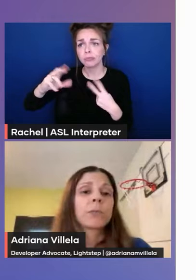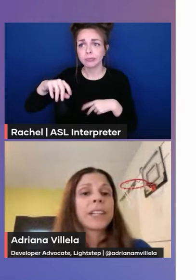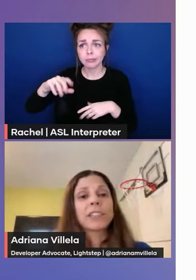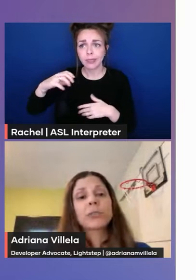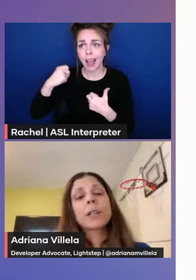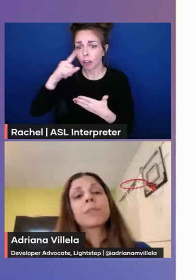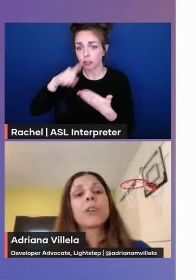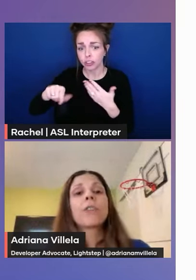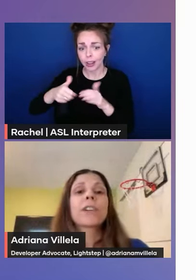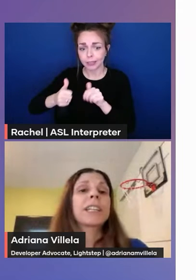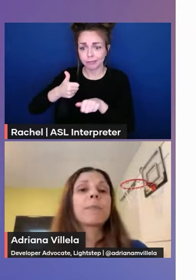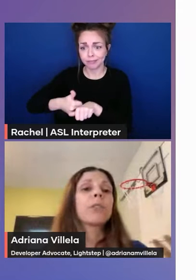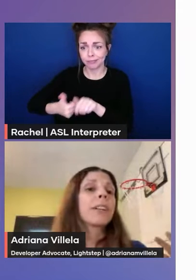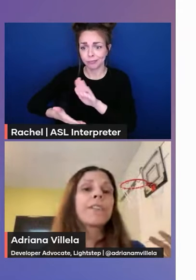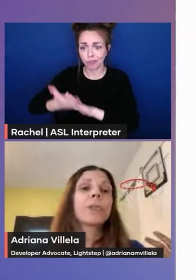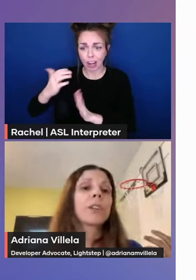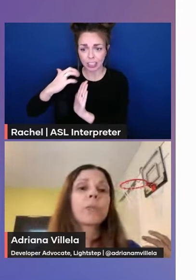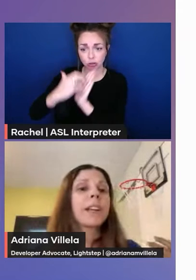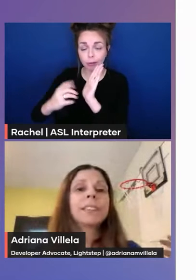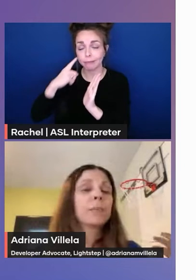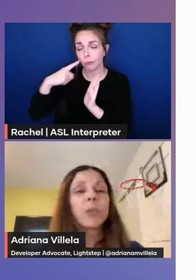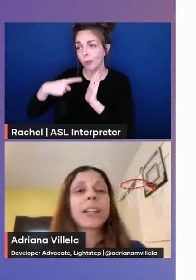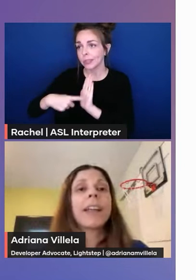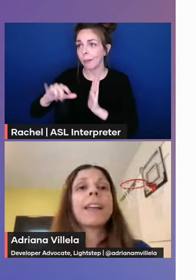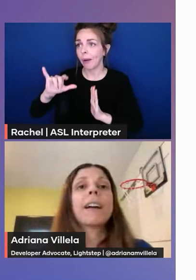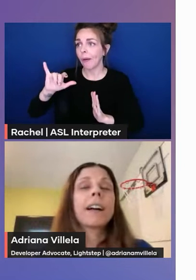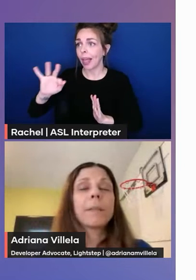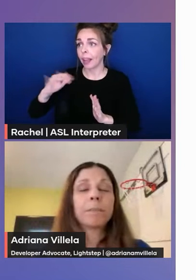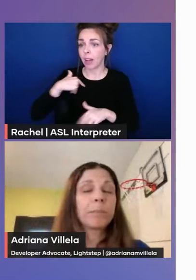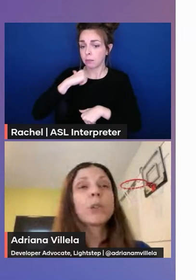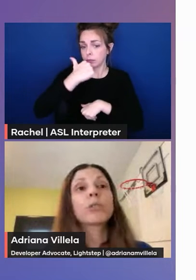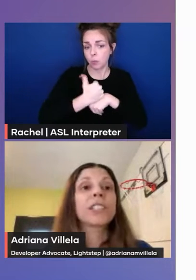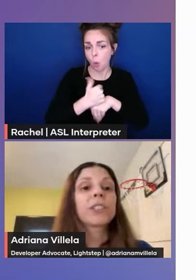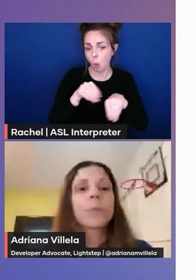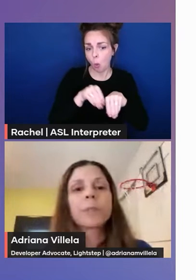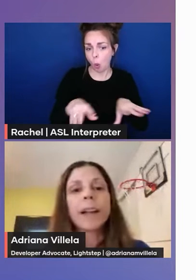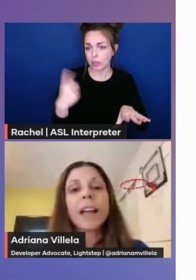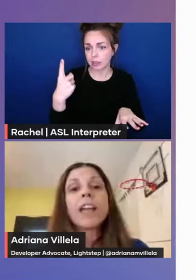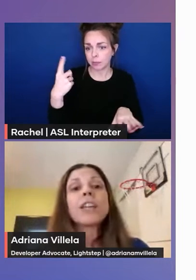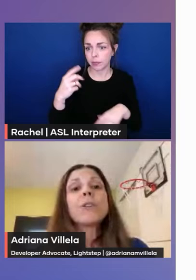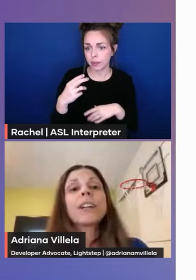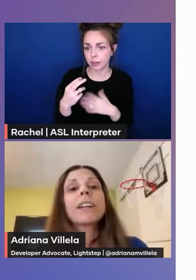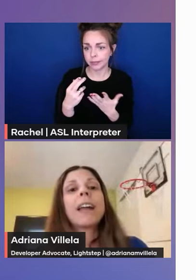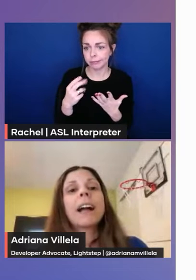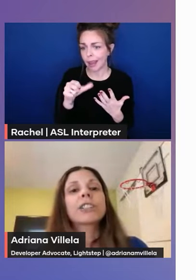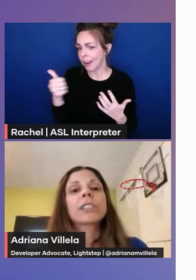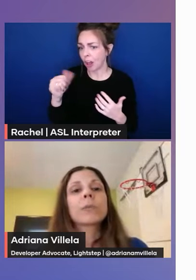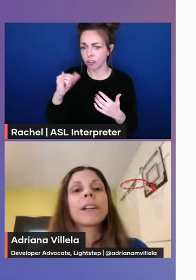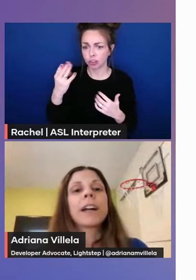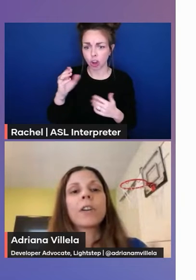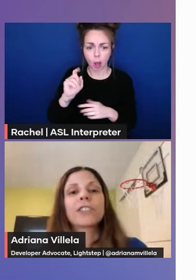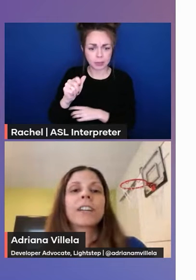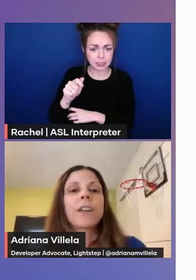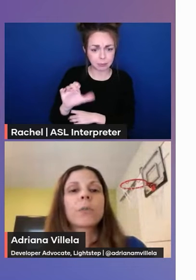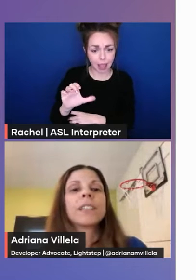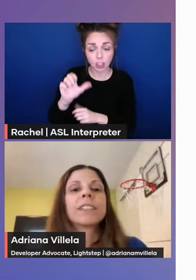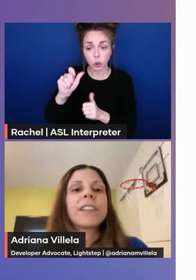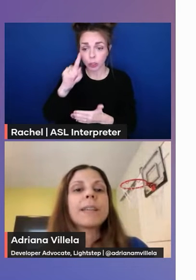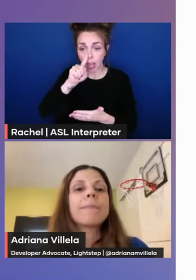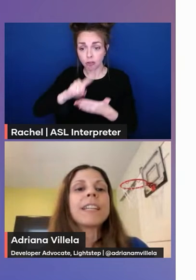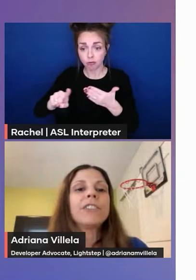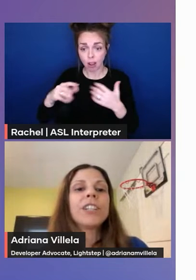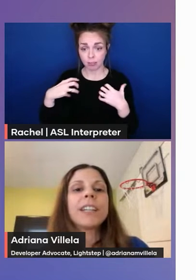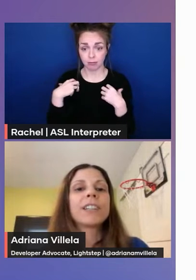check based on running a script. So for example, if you were deploying a Postgres job spec, you could actually run a health check that